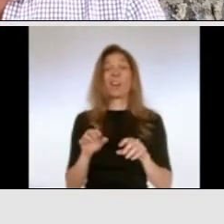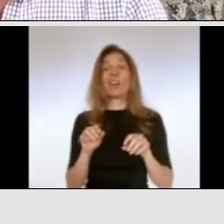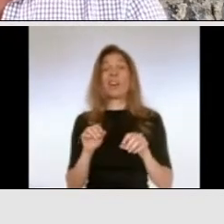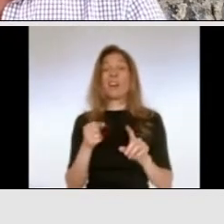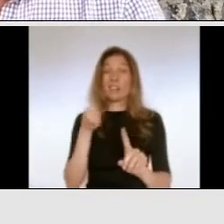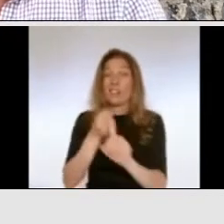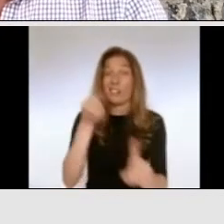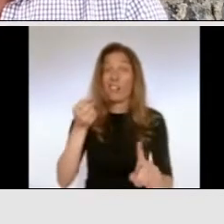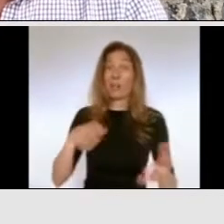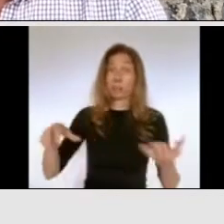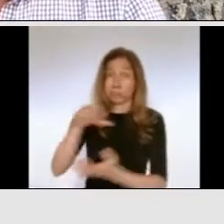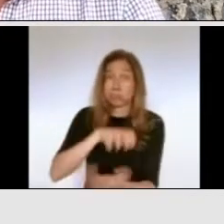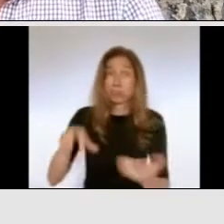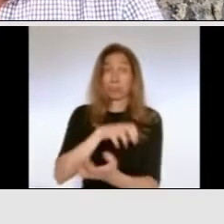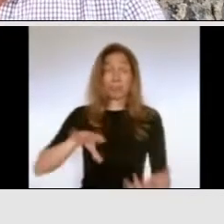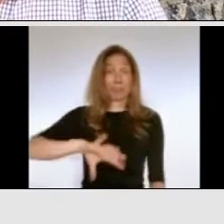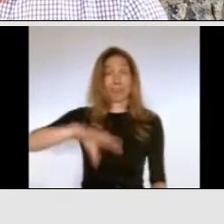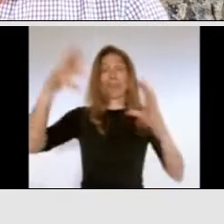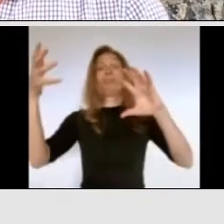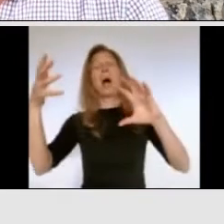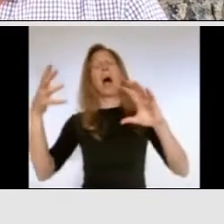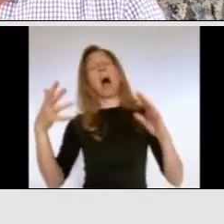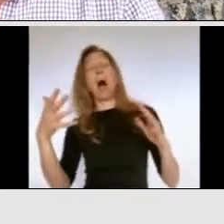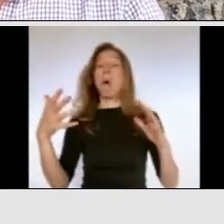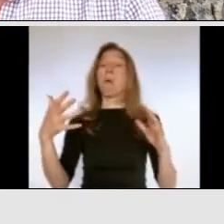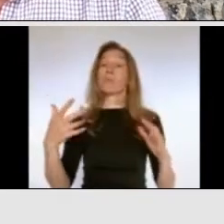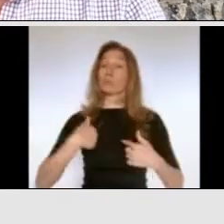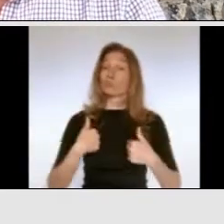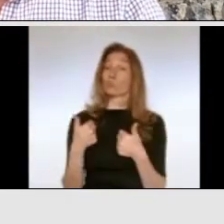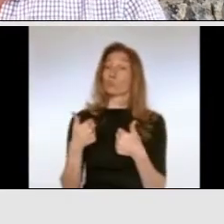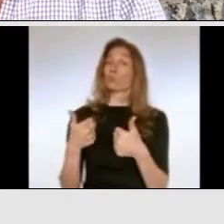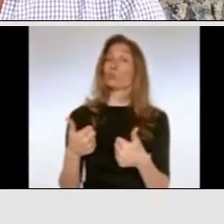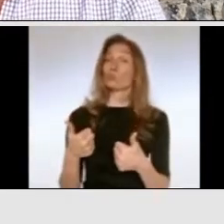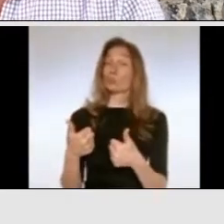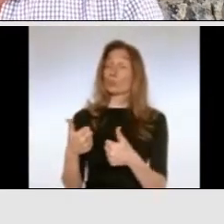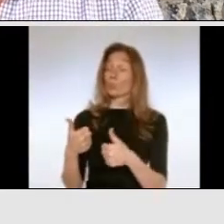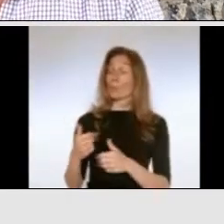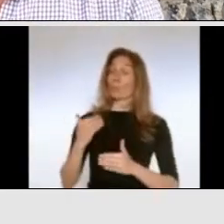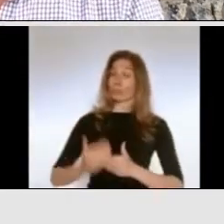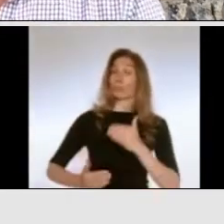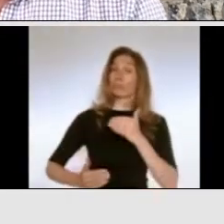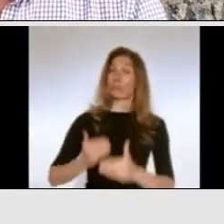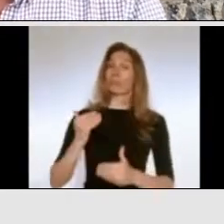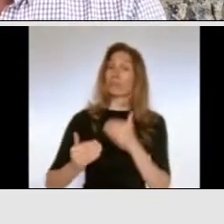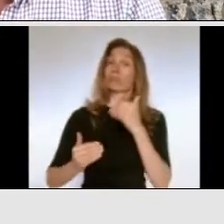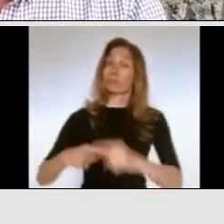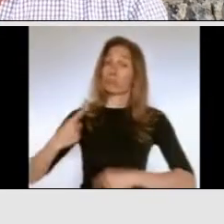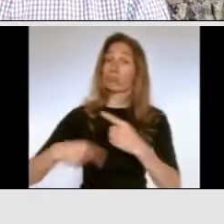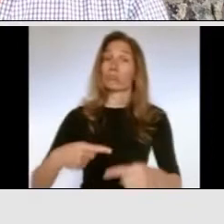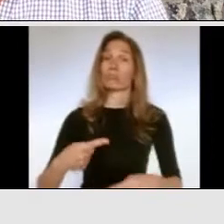and I'll say a little bit more about that in a moment, I think we have been very good at keeping up to